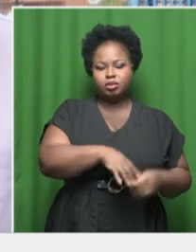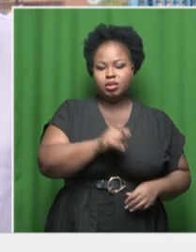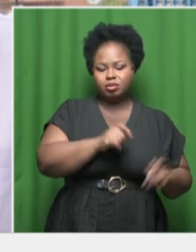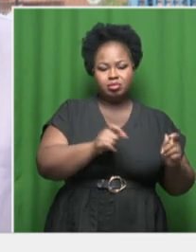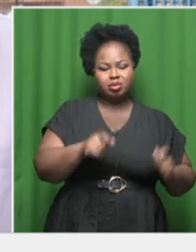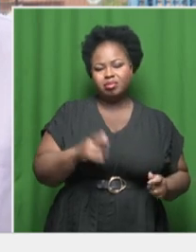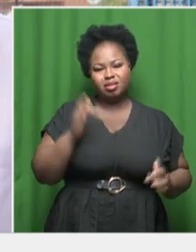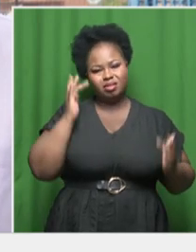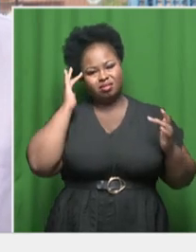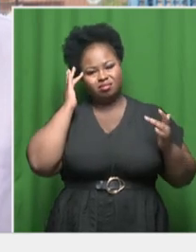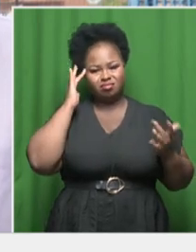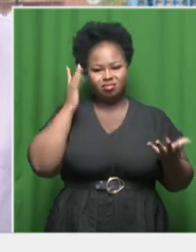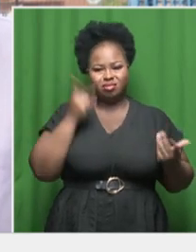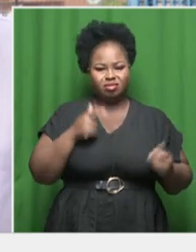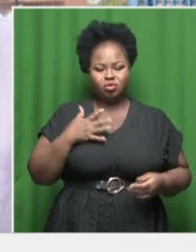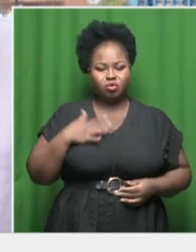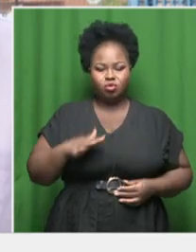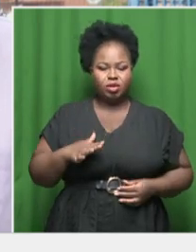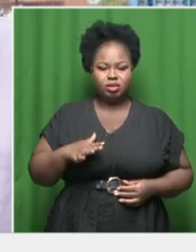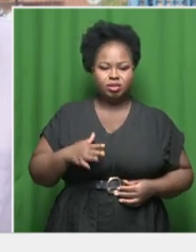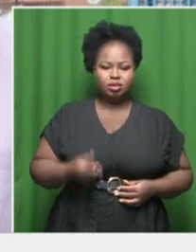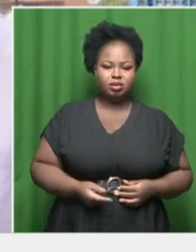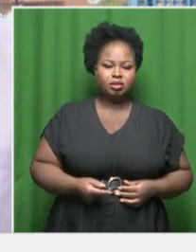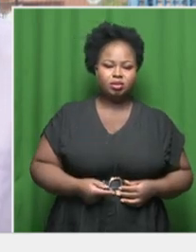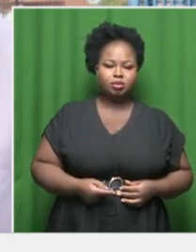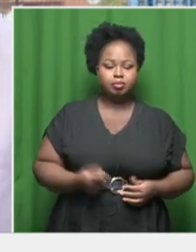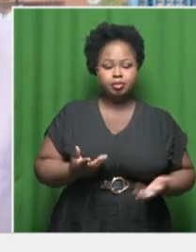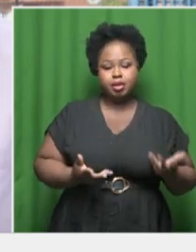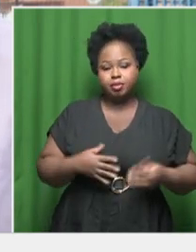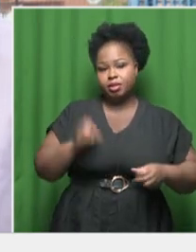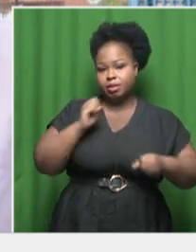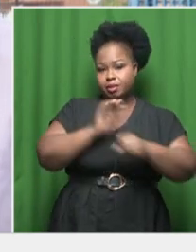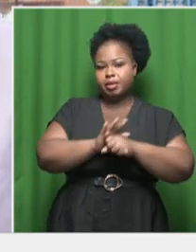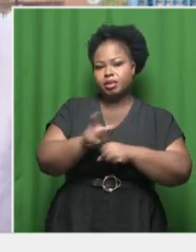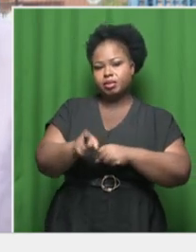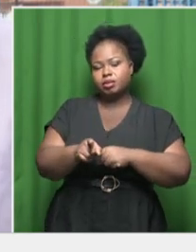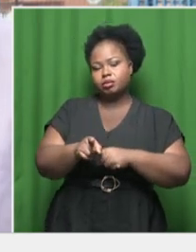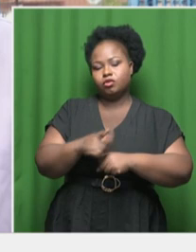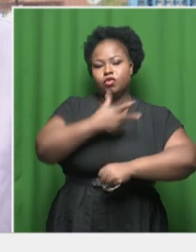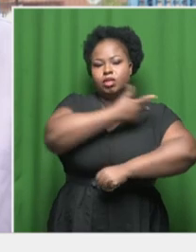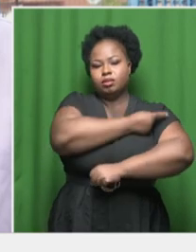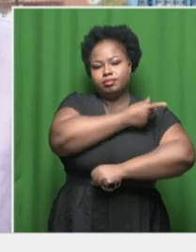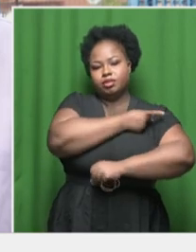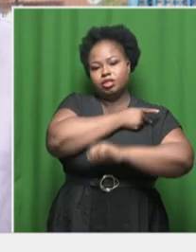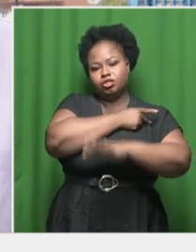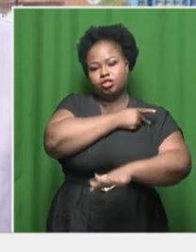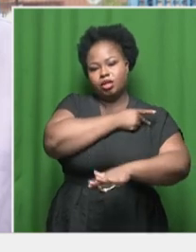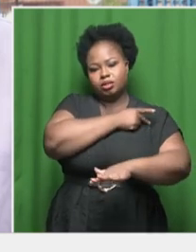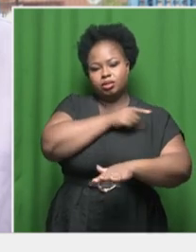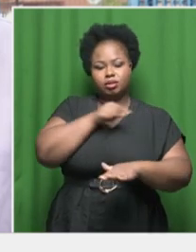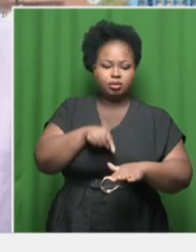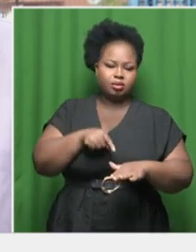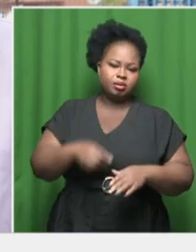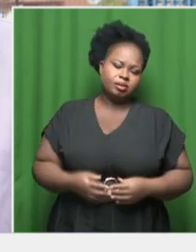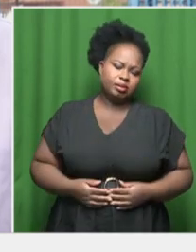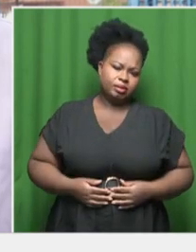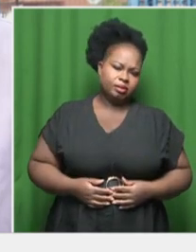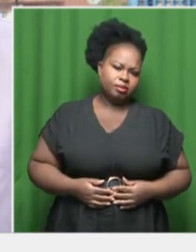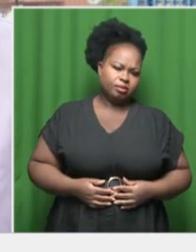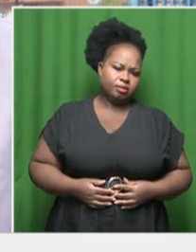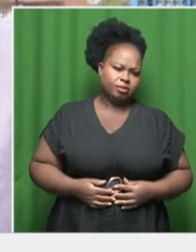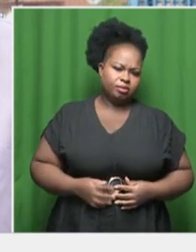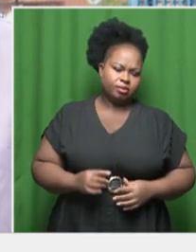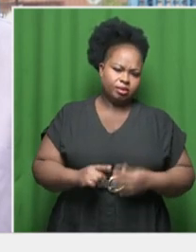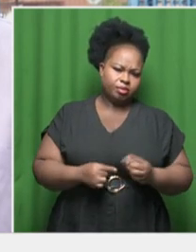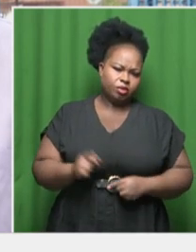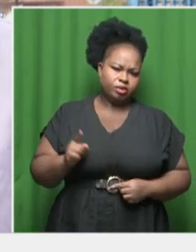being hesitant to take those COVID-19 shots, and how that may have impacted on childhood immunization. But with